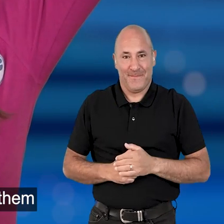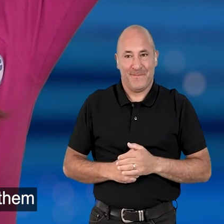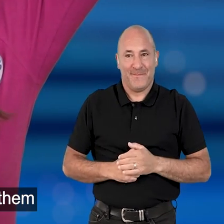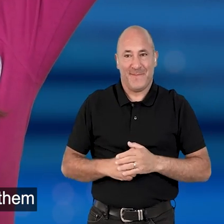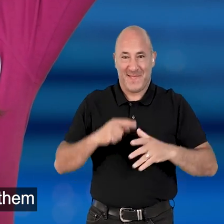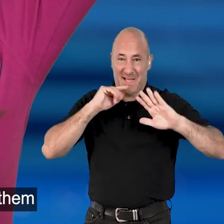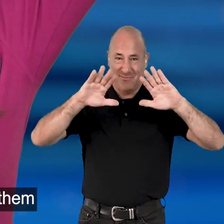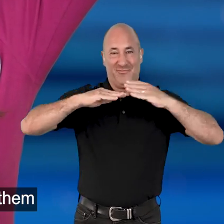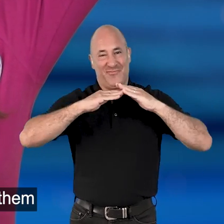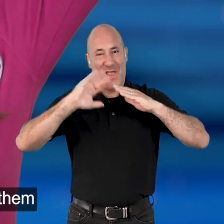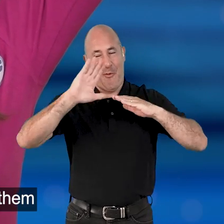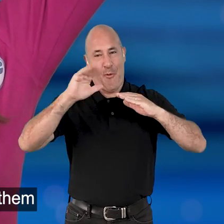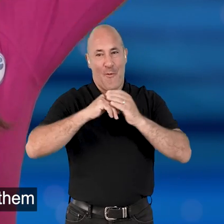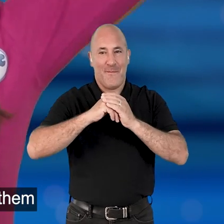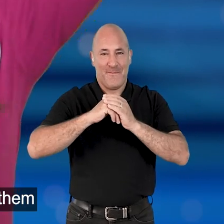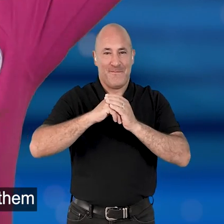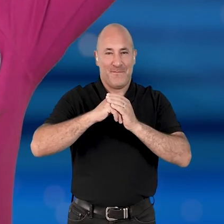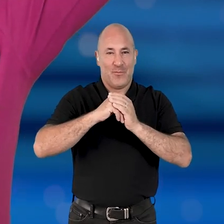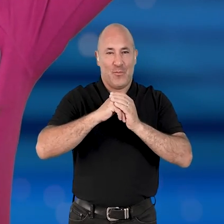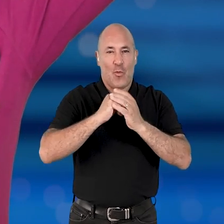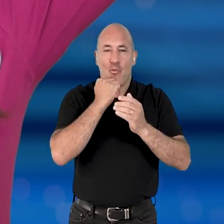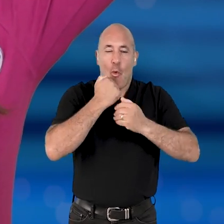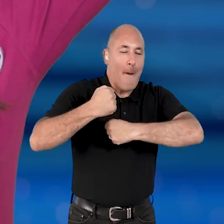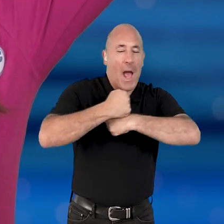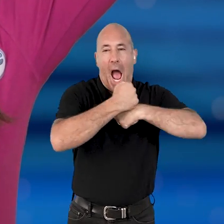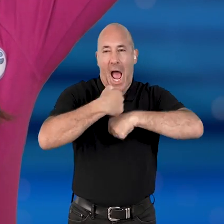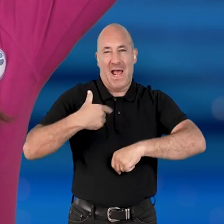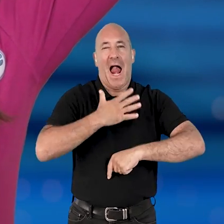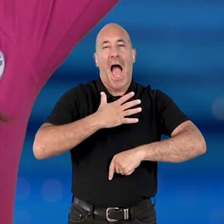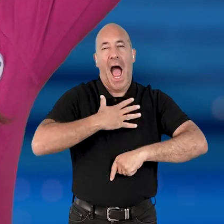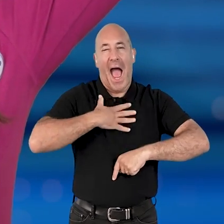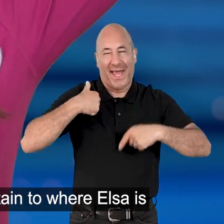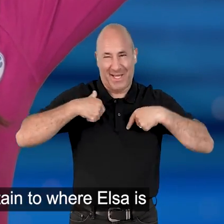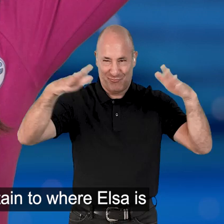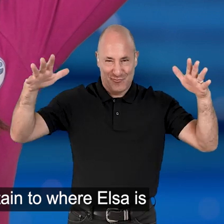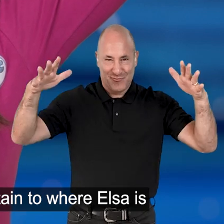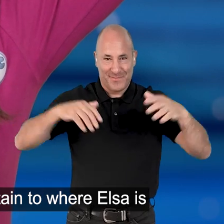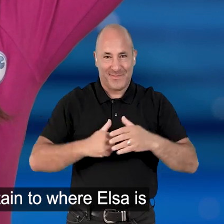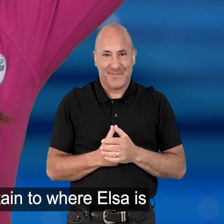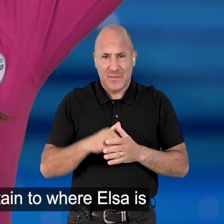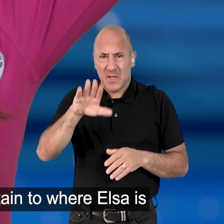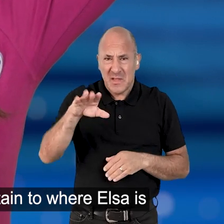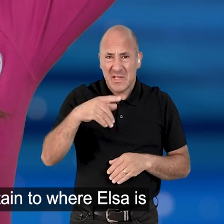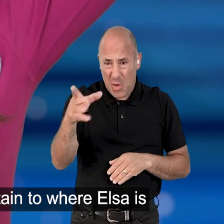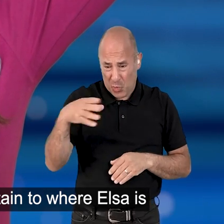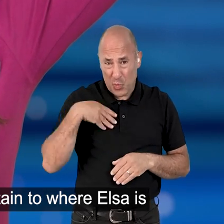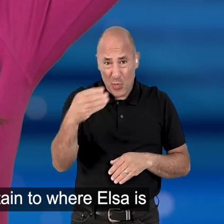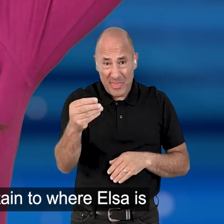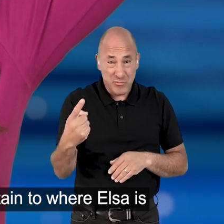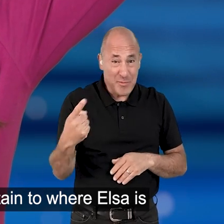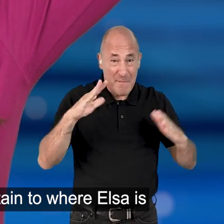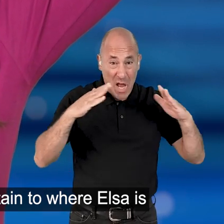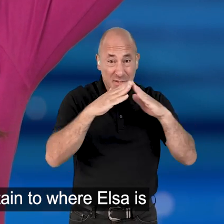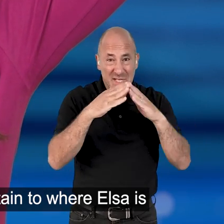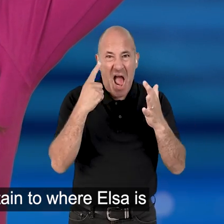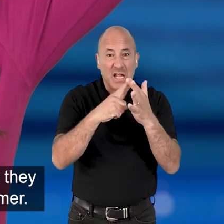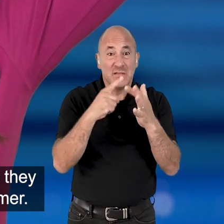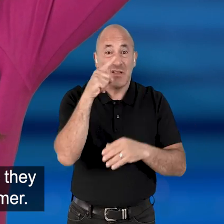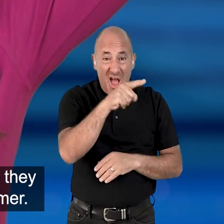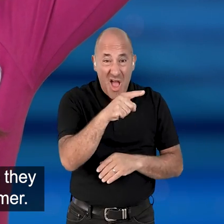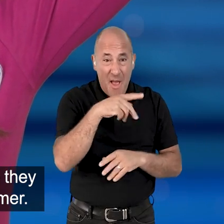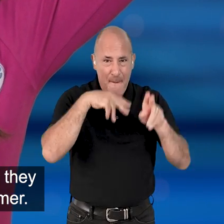He introduces himself, telling them, I like warm hugs. They ask if Olaf can take them up the mountain to where